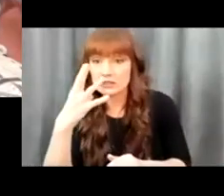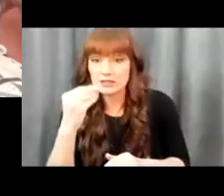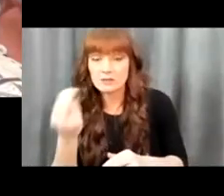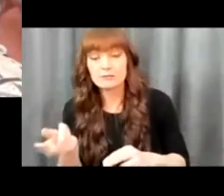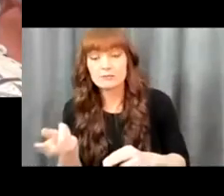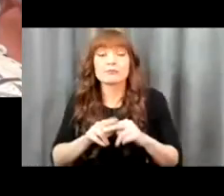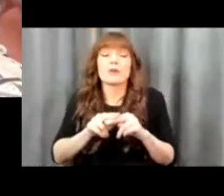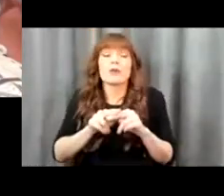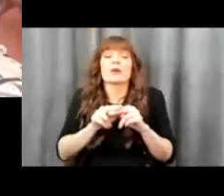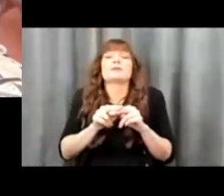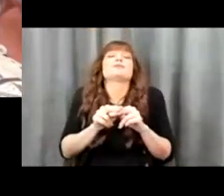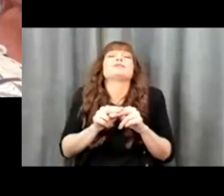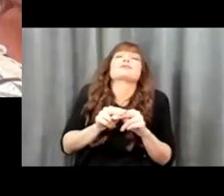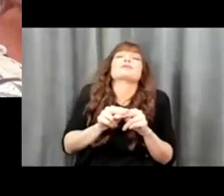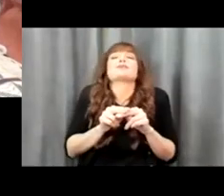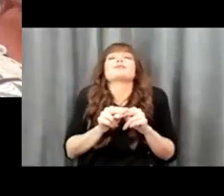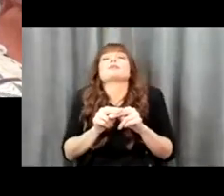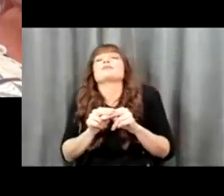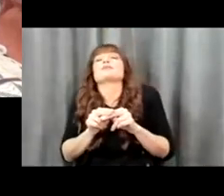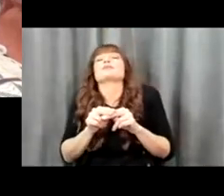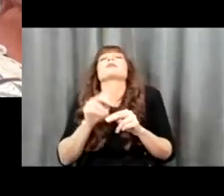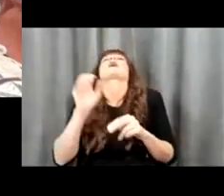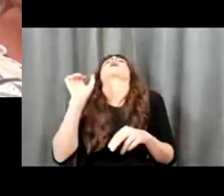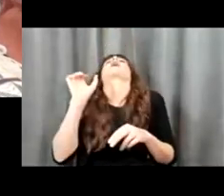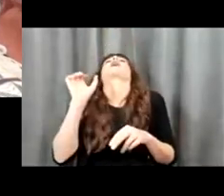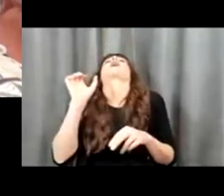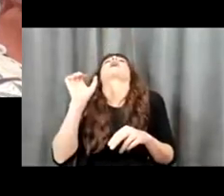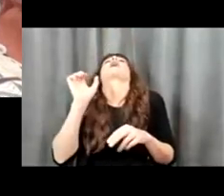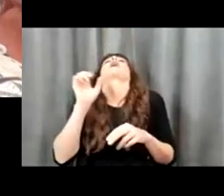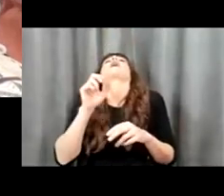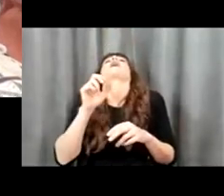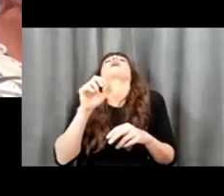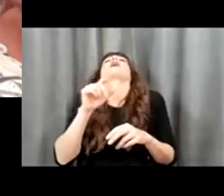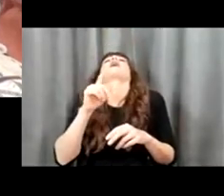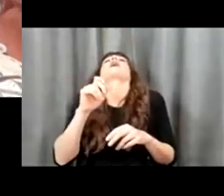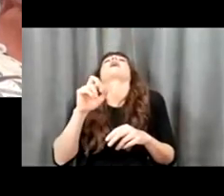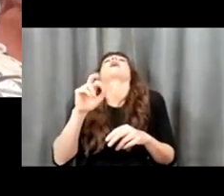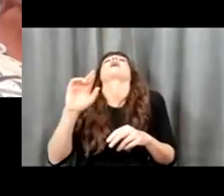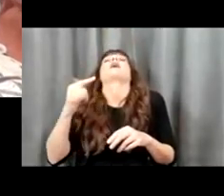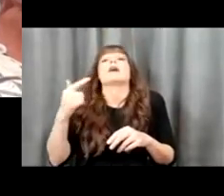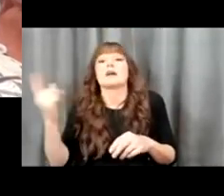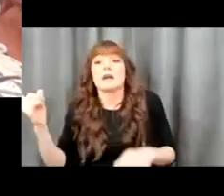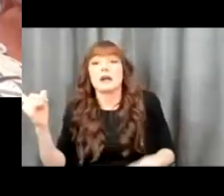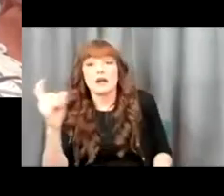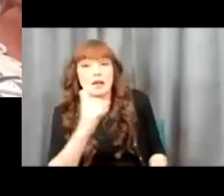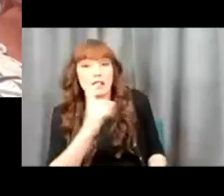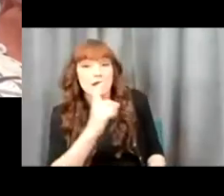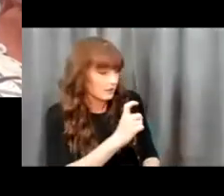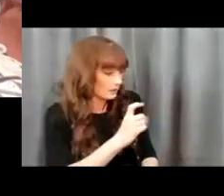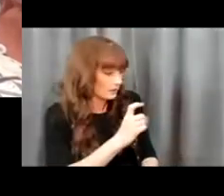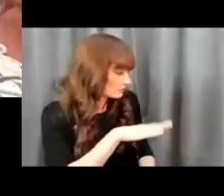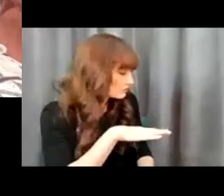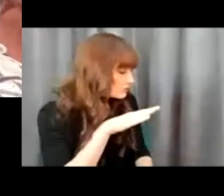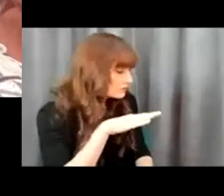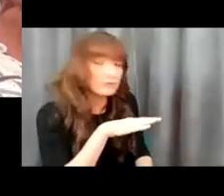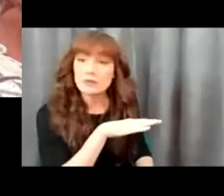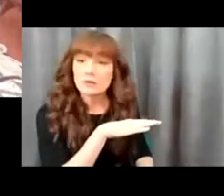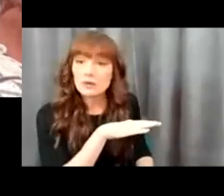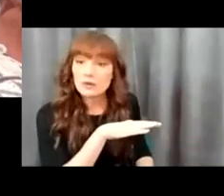sitting upright in a folding chair, head leaned all the way back, snoring gently. Nima approaches and rests a hand on his